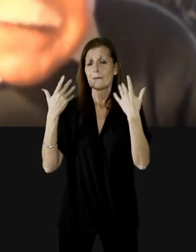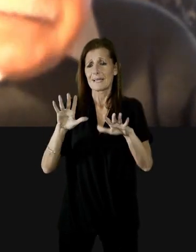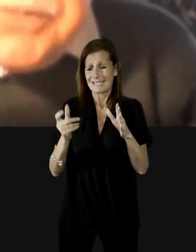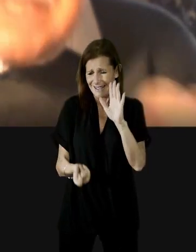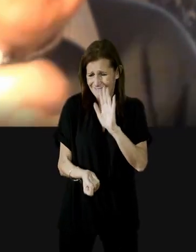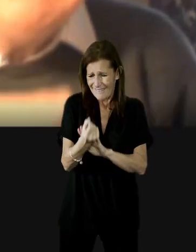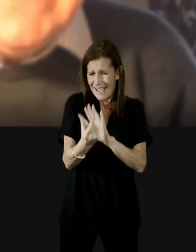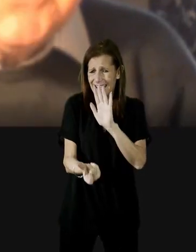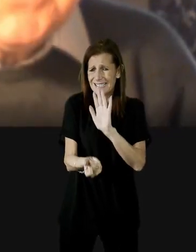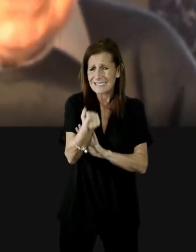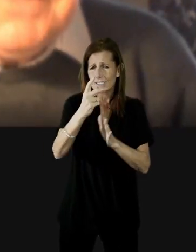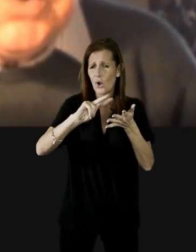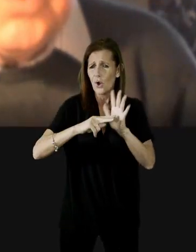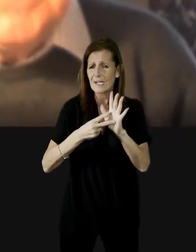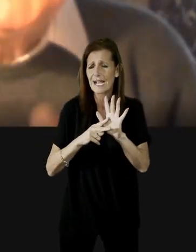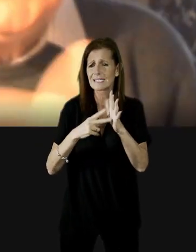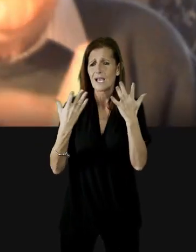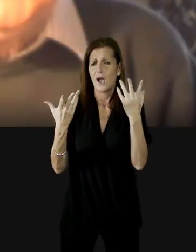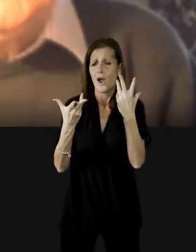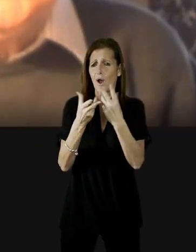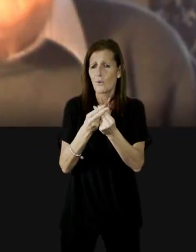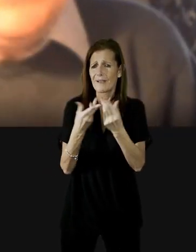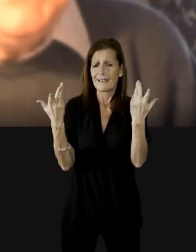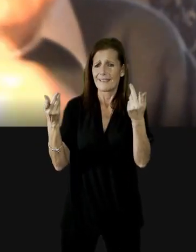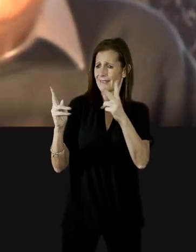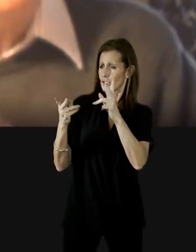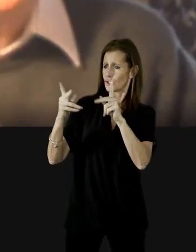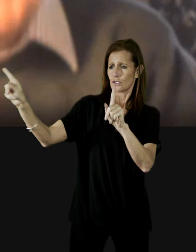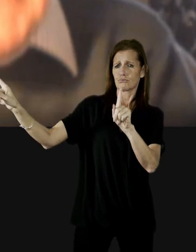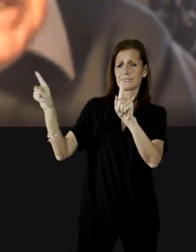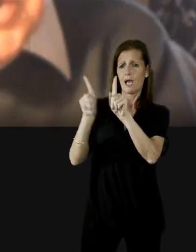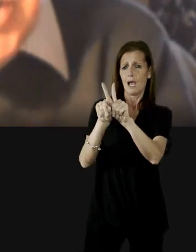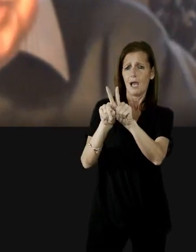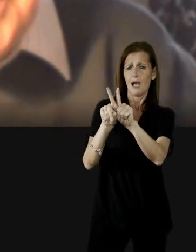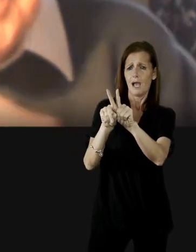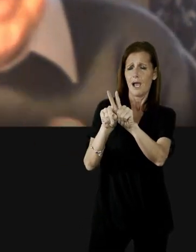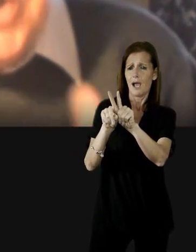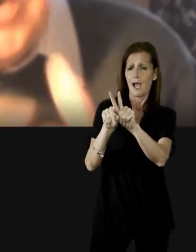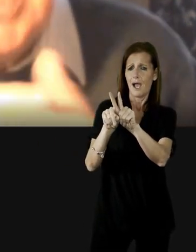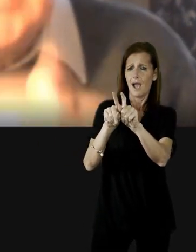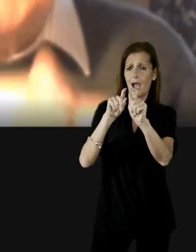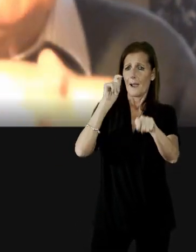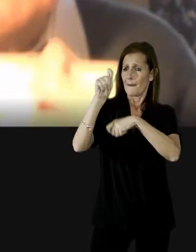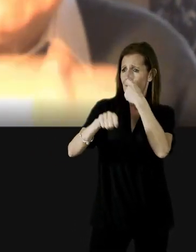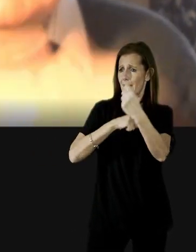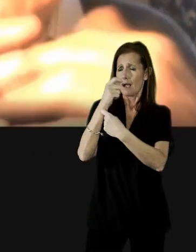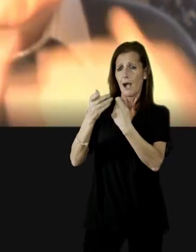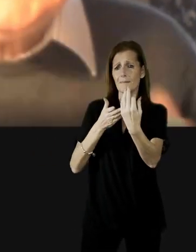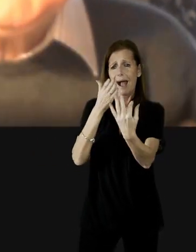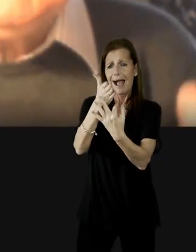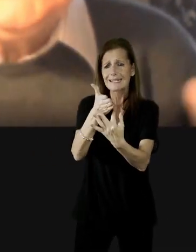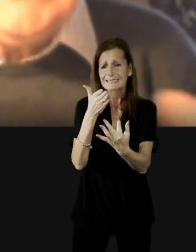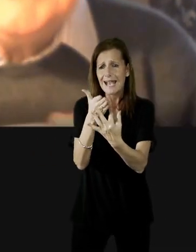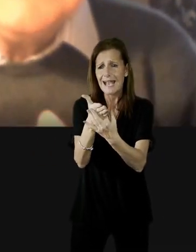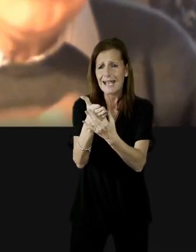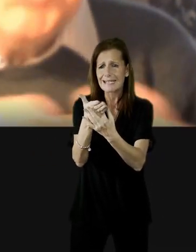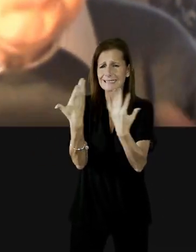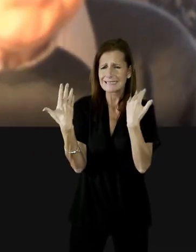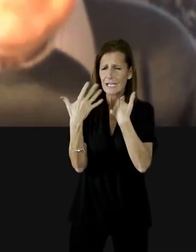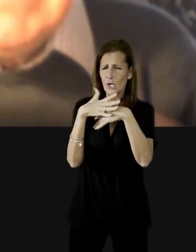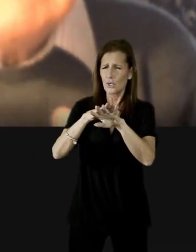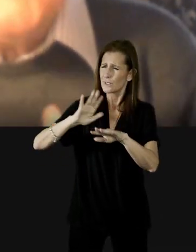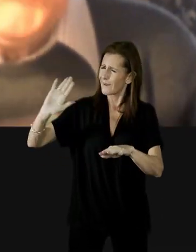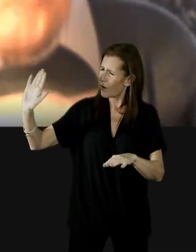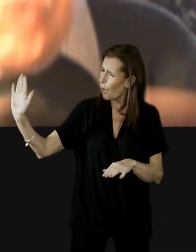been the events that have been organised with things like signing interpreters and so on, which have made them accessible and